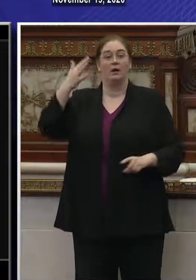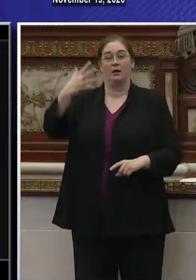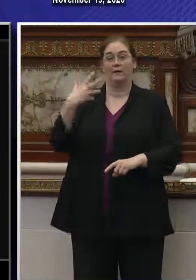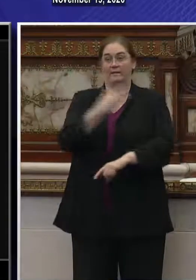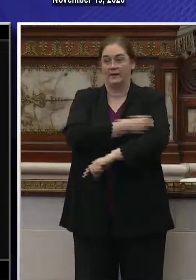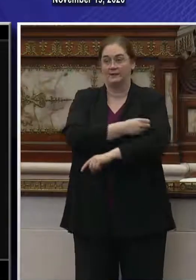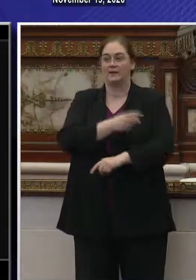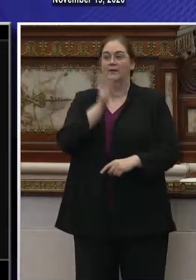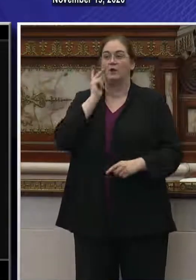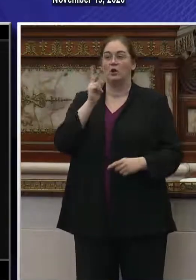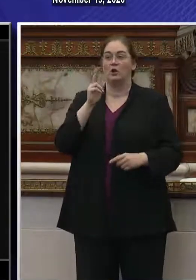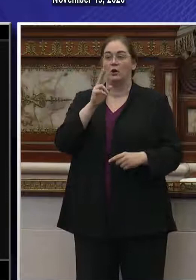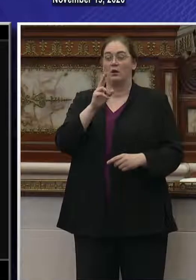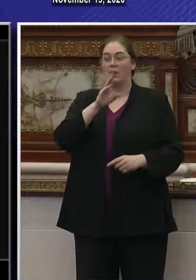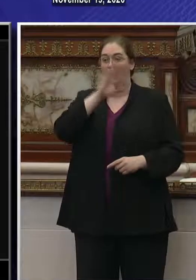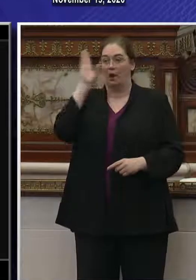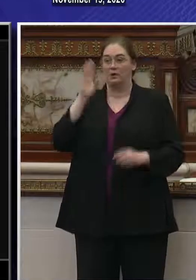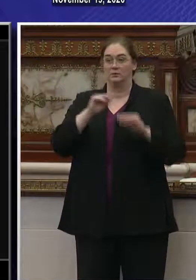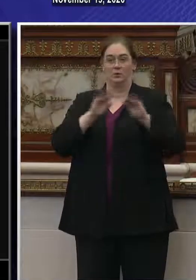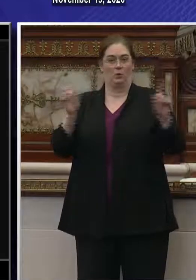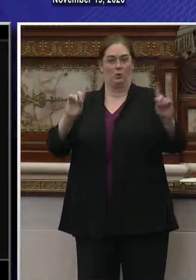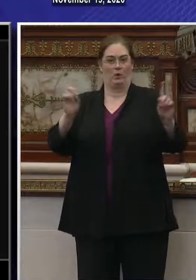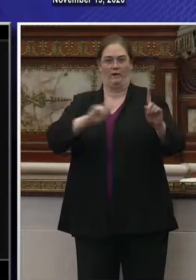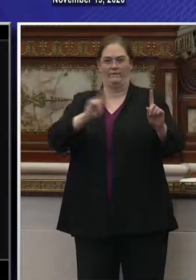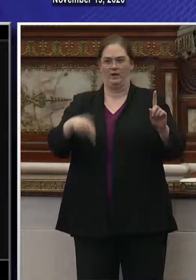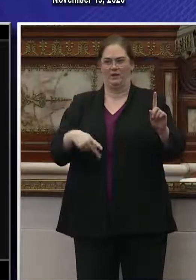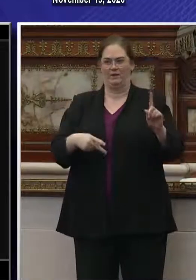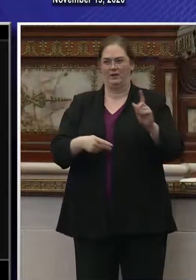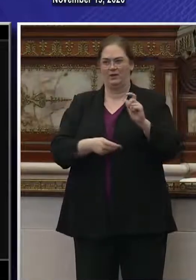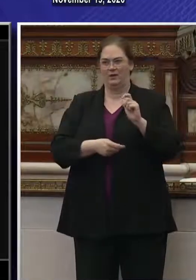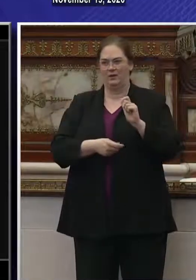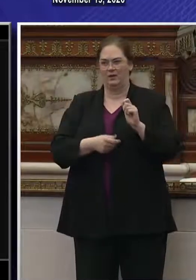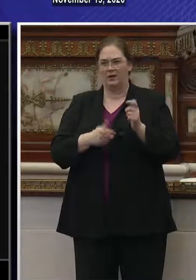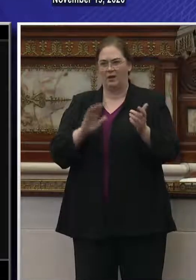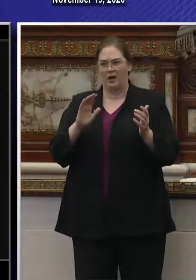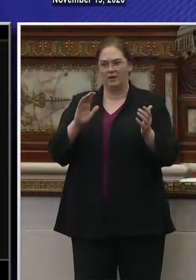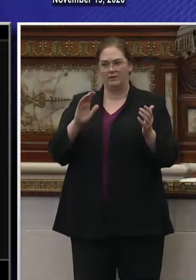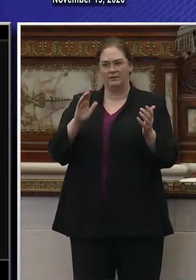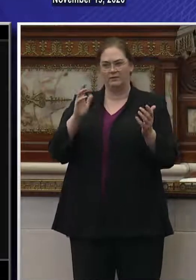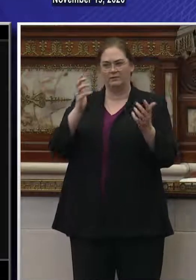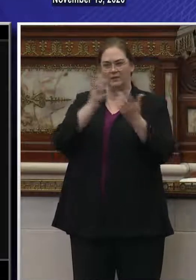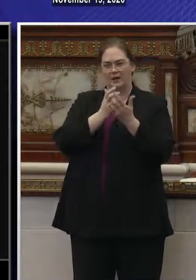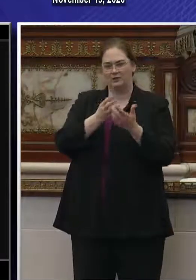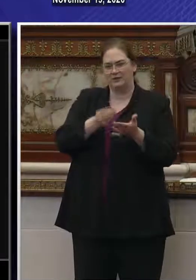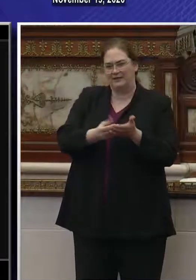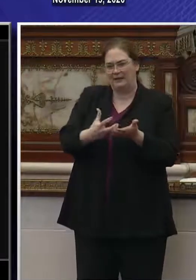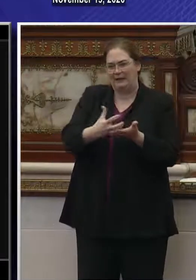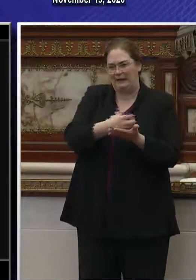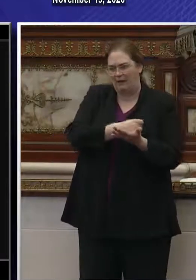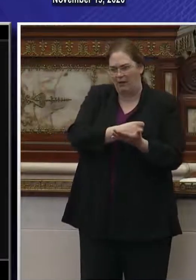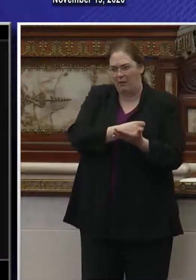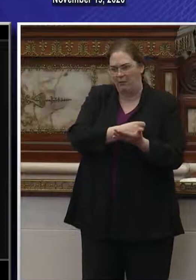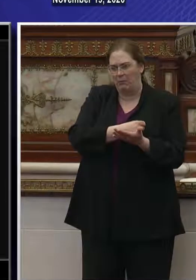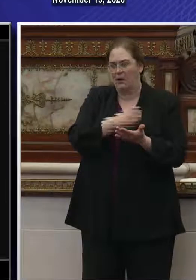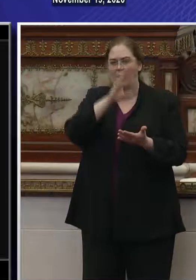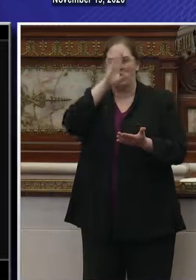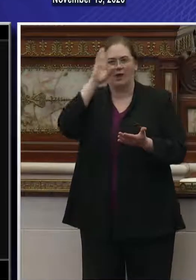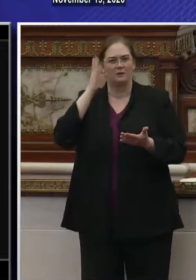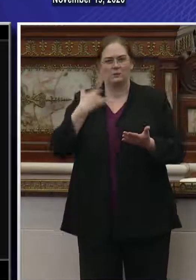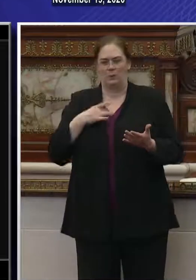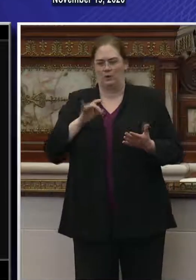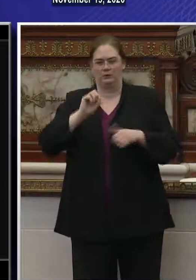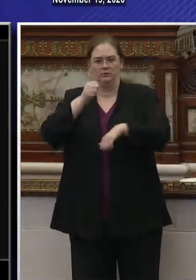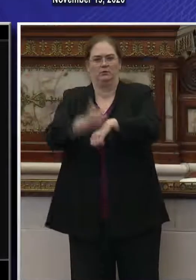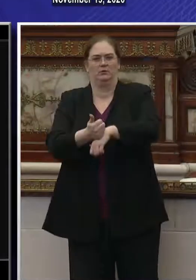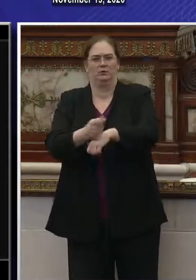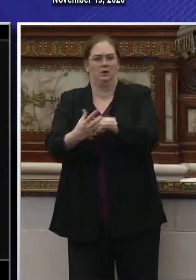And if we look at hospital distribution in Philadelphia, it largely mirrors income, right? Hospitals don't really like to be in places that